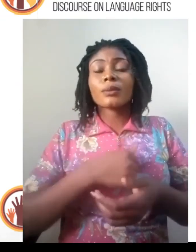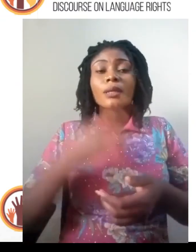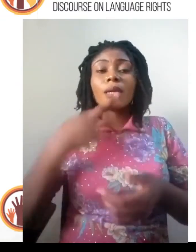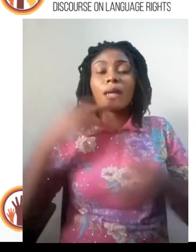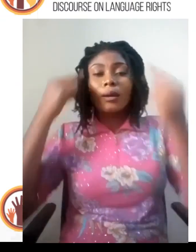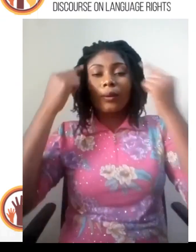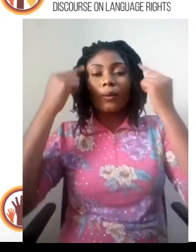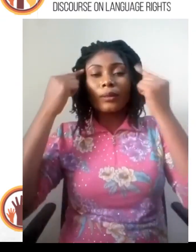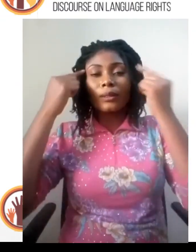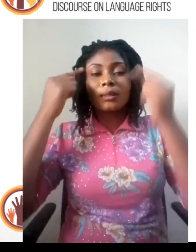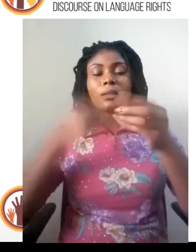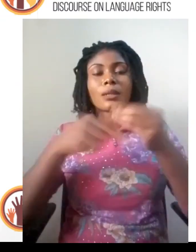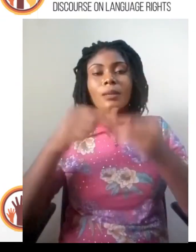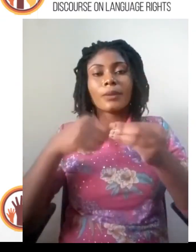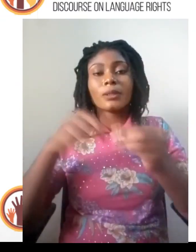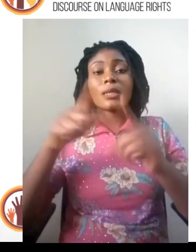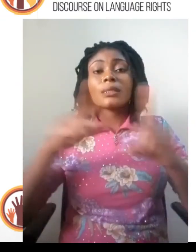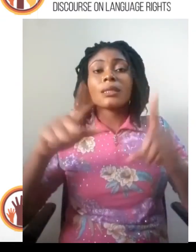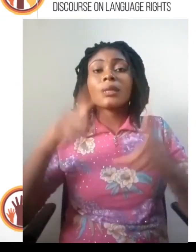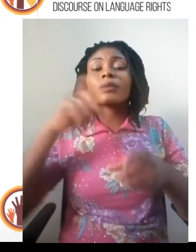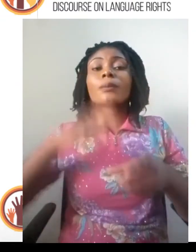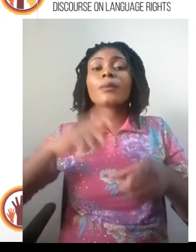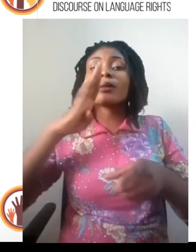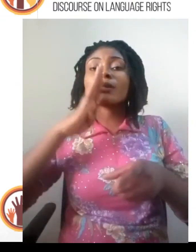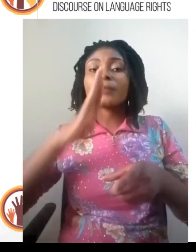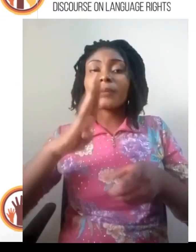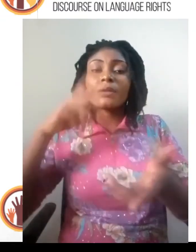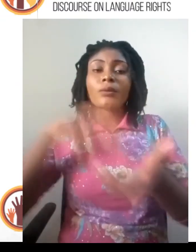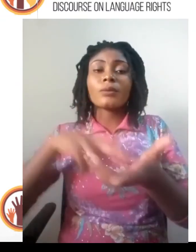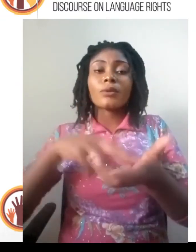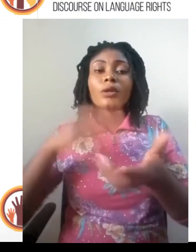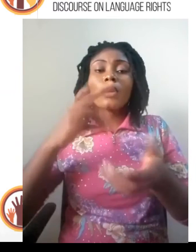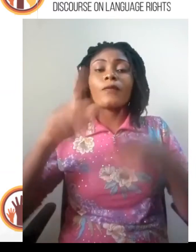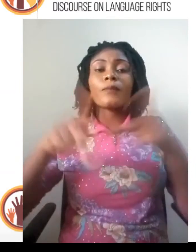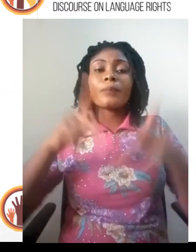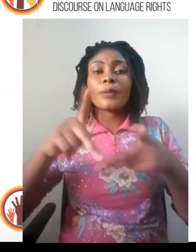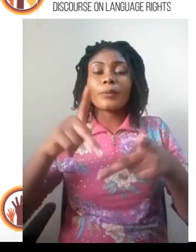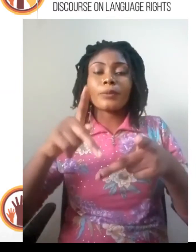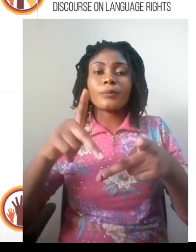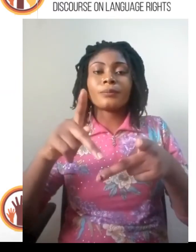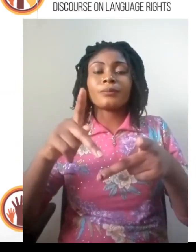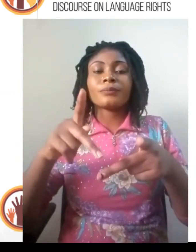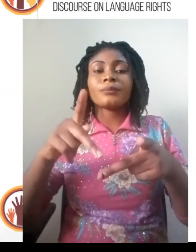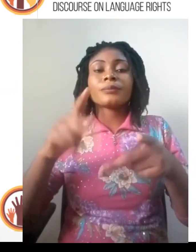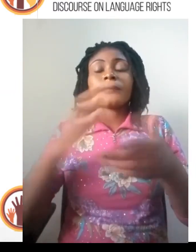those people. That's what we've been saying. And again, the issue of giving back,